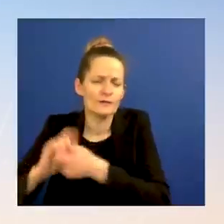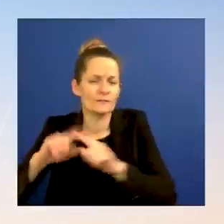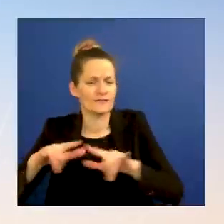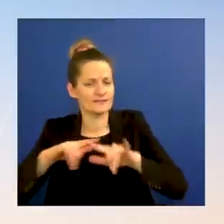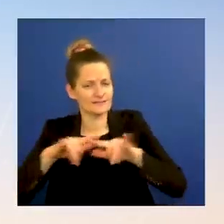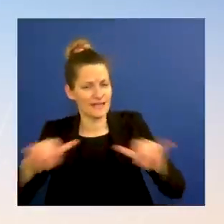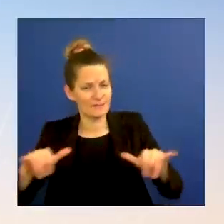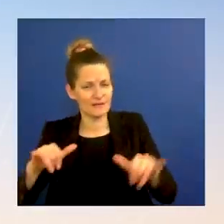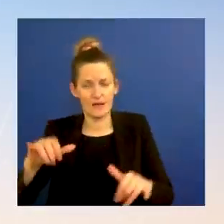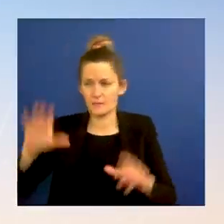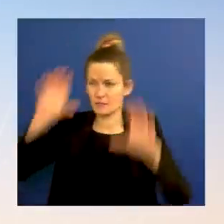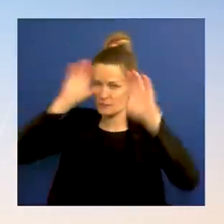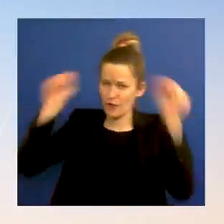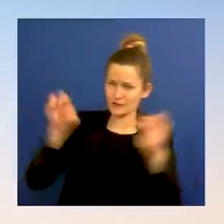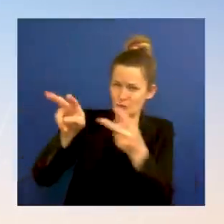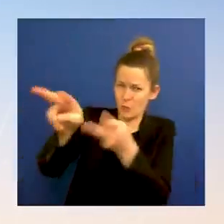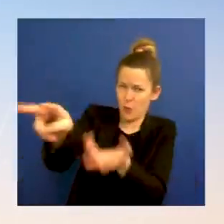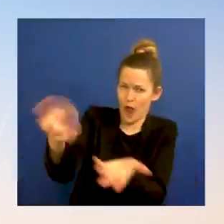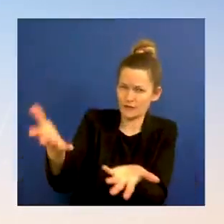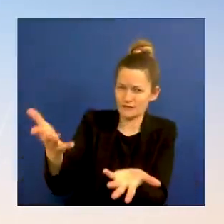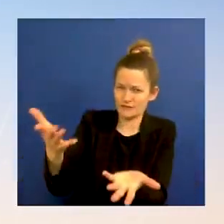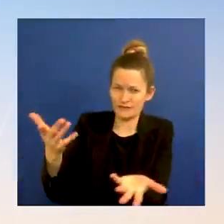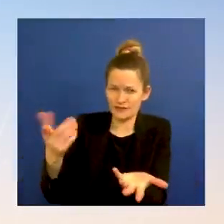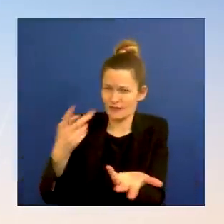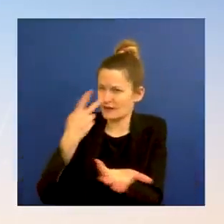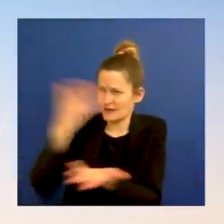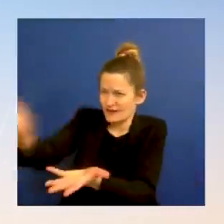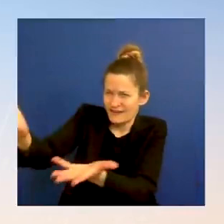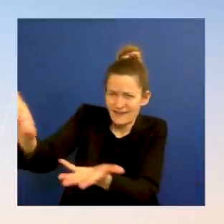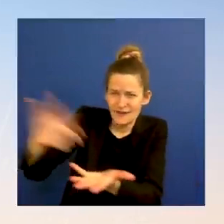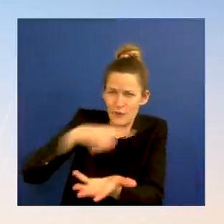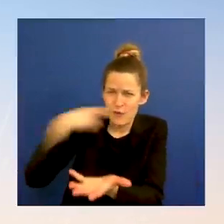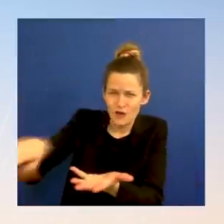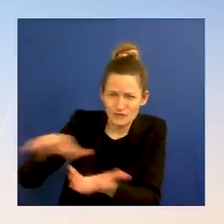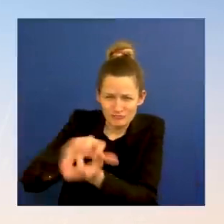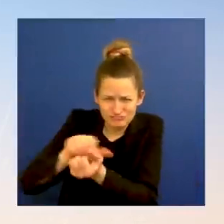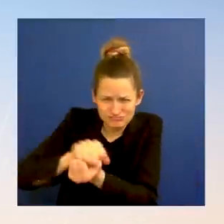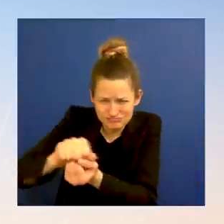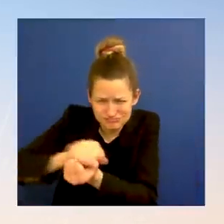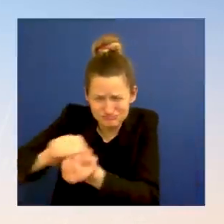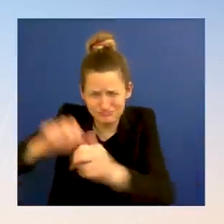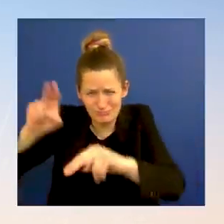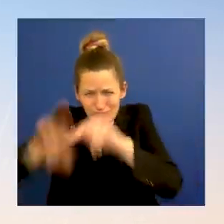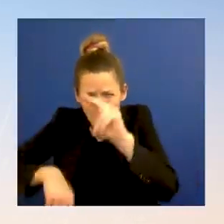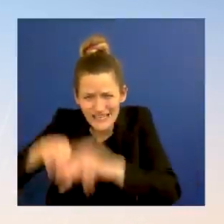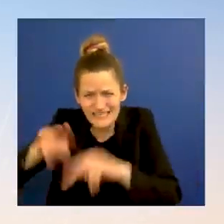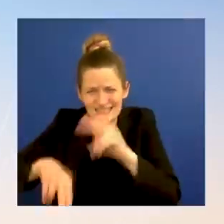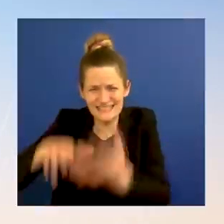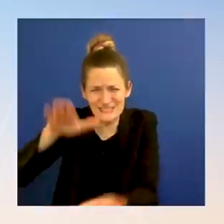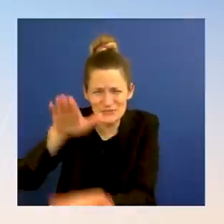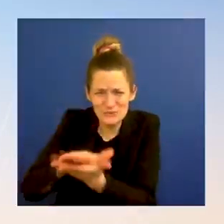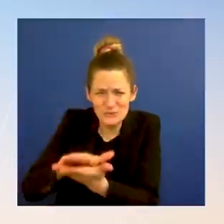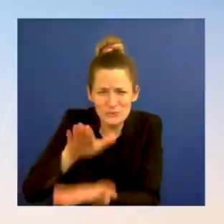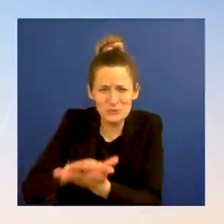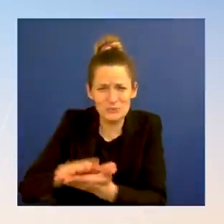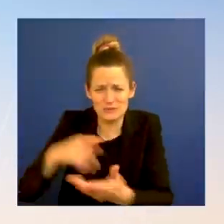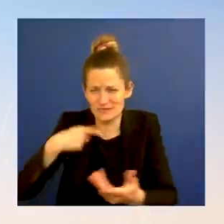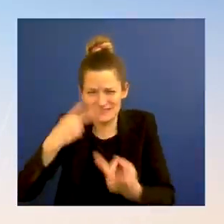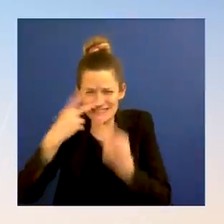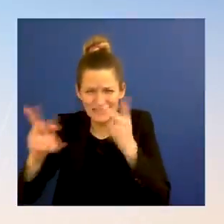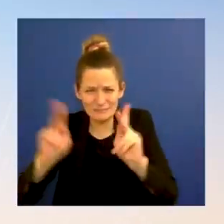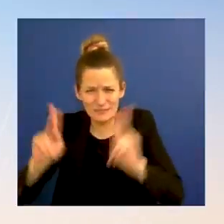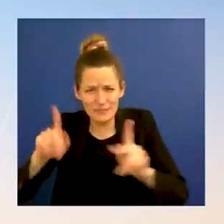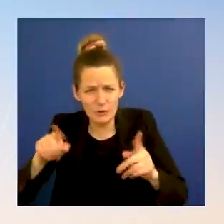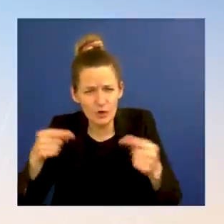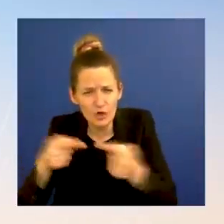Does the U.S. just watch this get worse? Is that what we should all be prepared for? I would just argue we're hardly